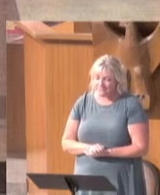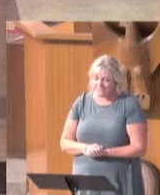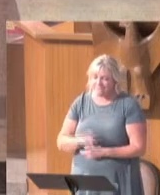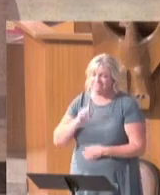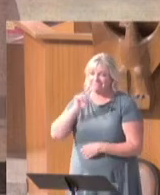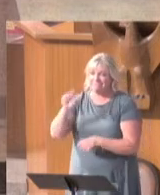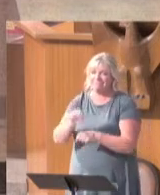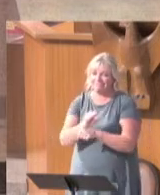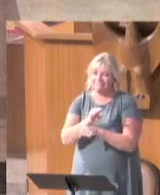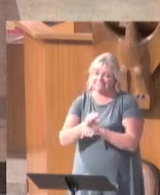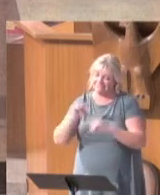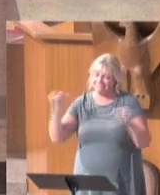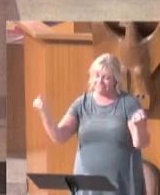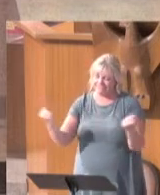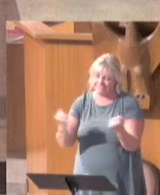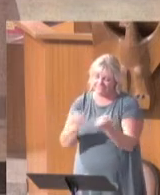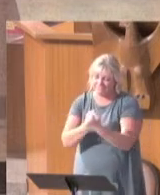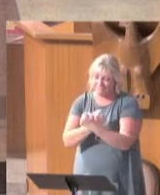is